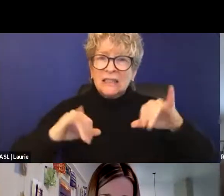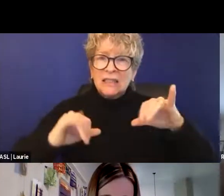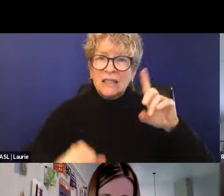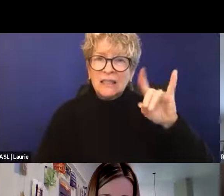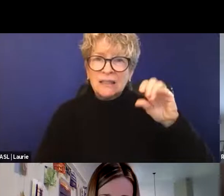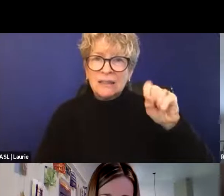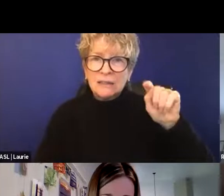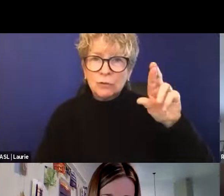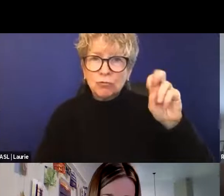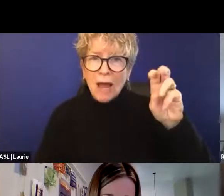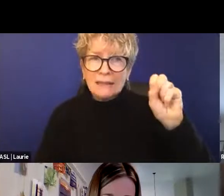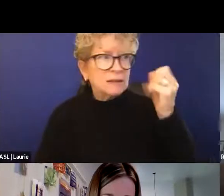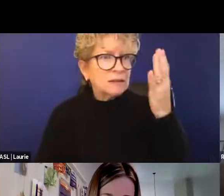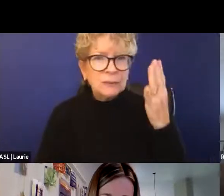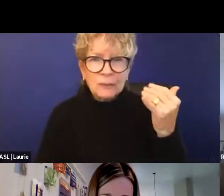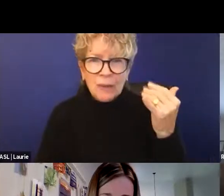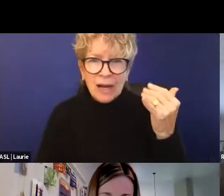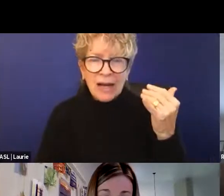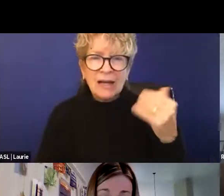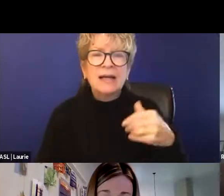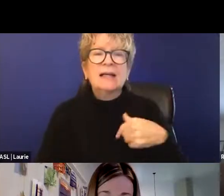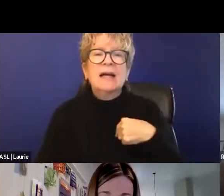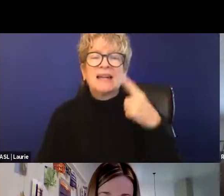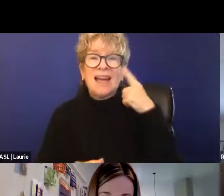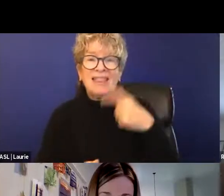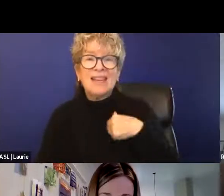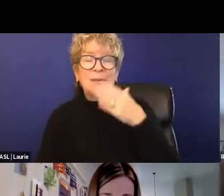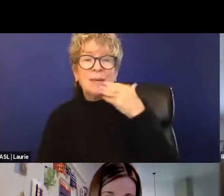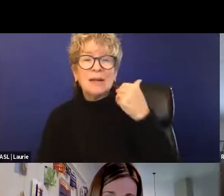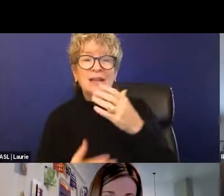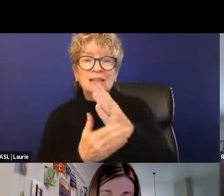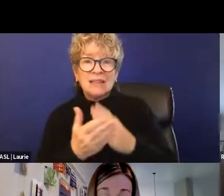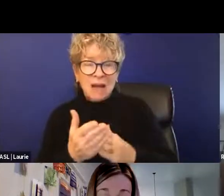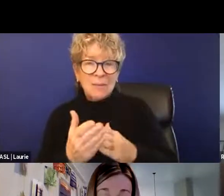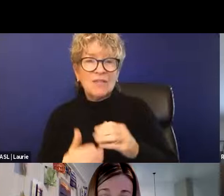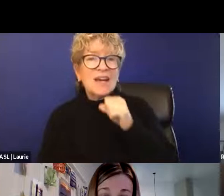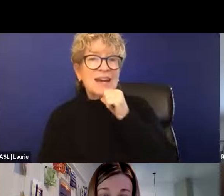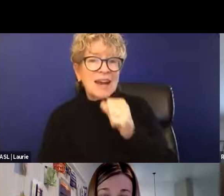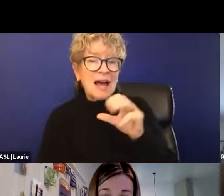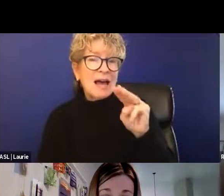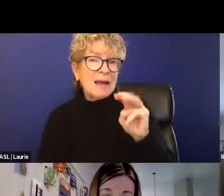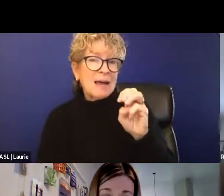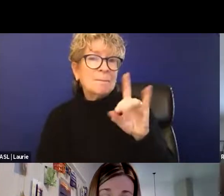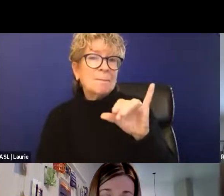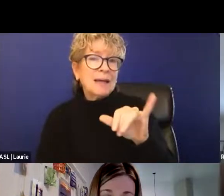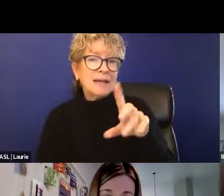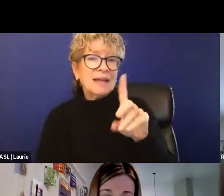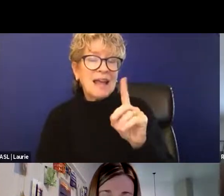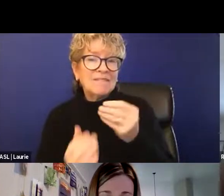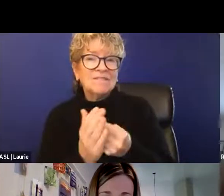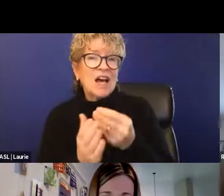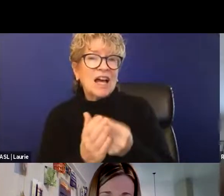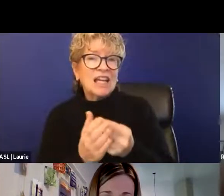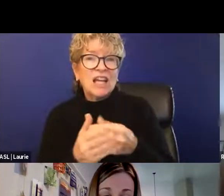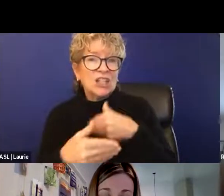unfortunately with integration, some of that non-Medicaid funding has gone away in our experience. And so we're